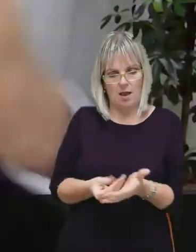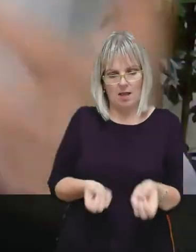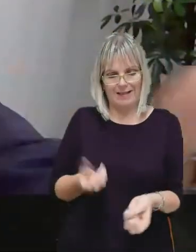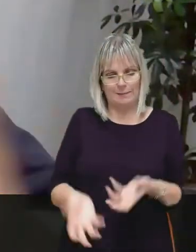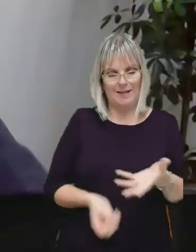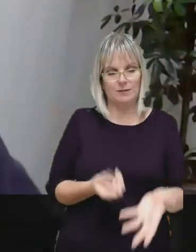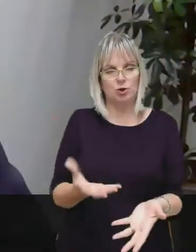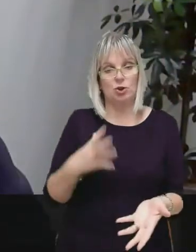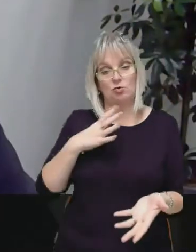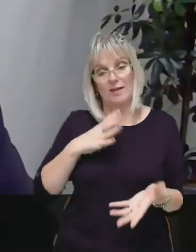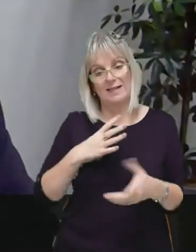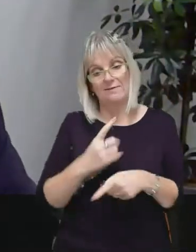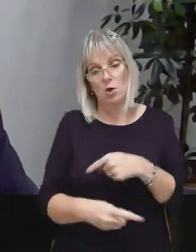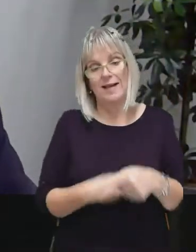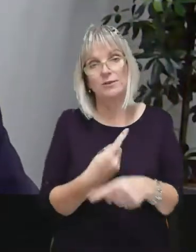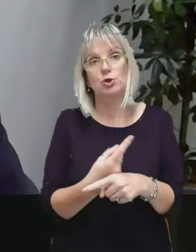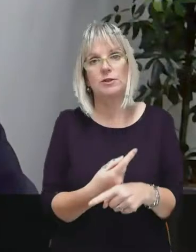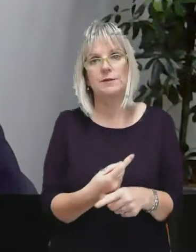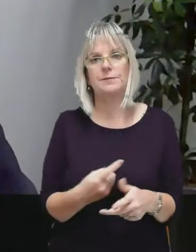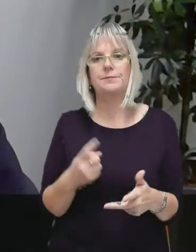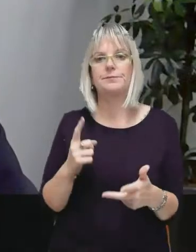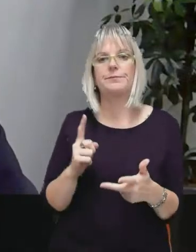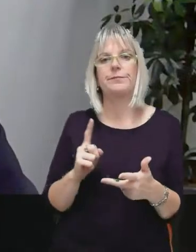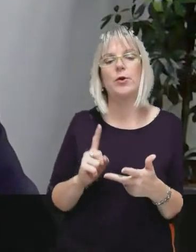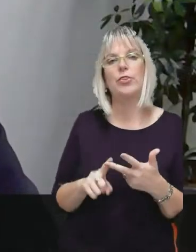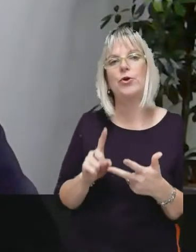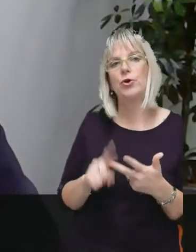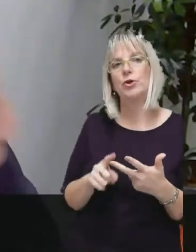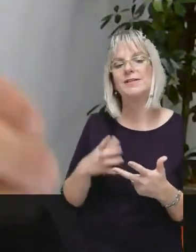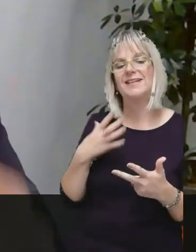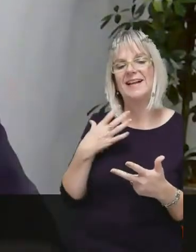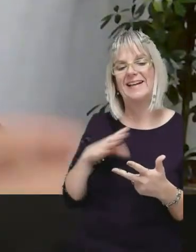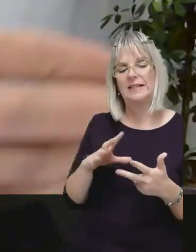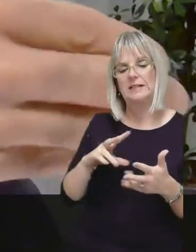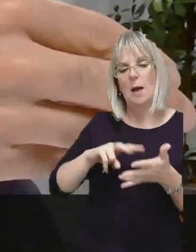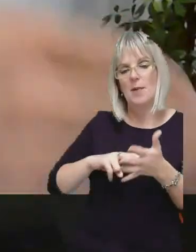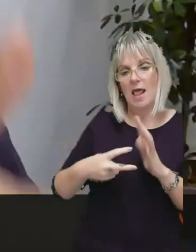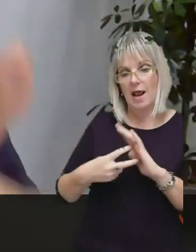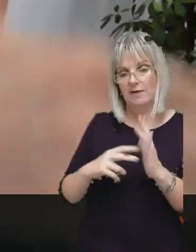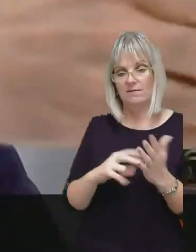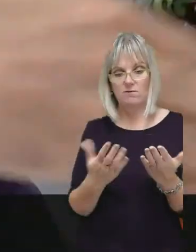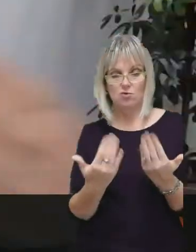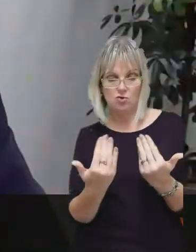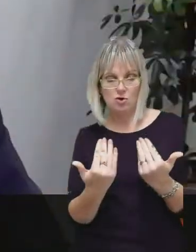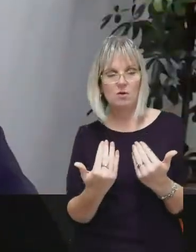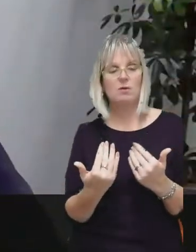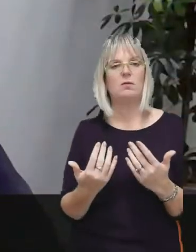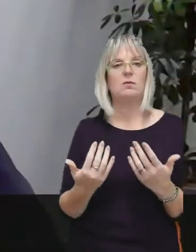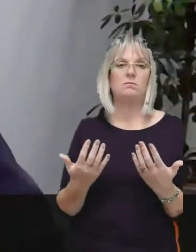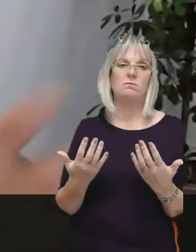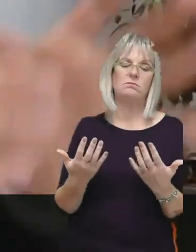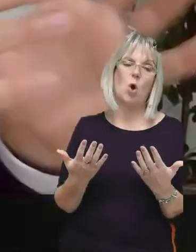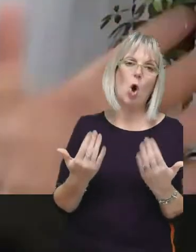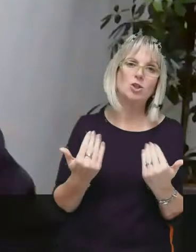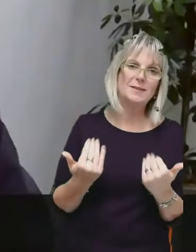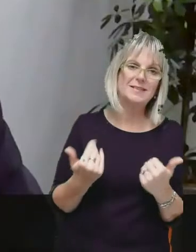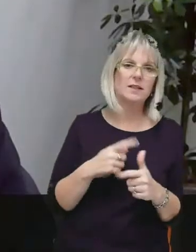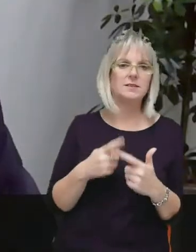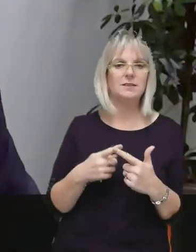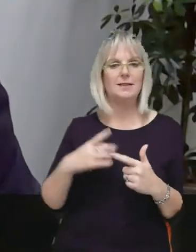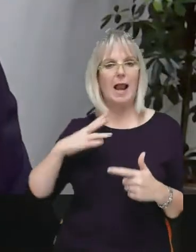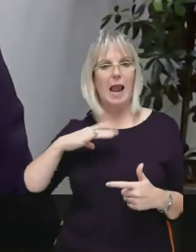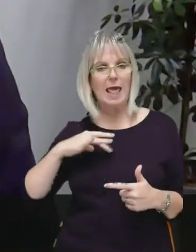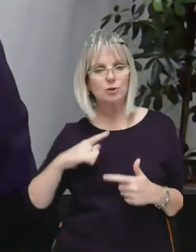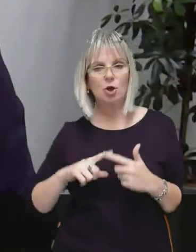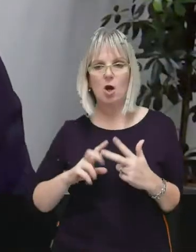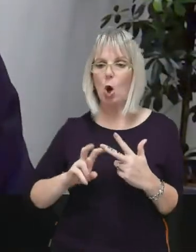upon a footfall for their business: retail, hospitality, leisure, tourism, culture. And the other thing